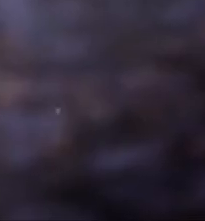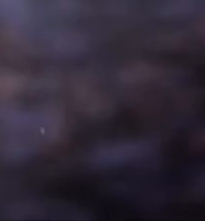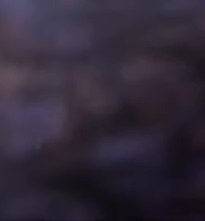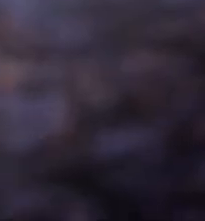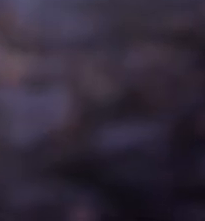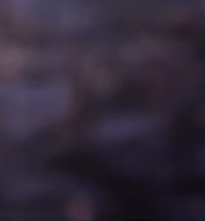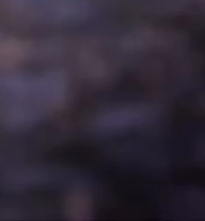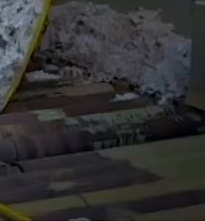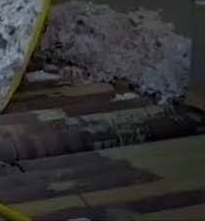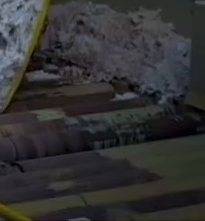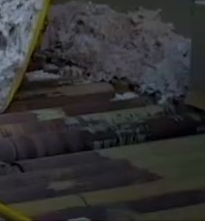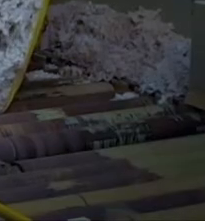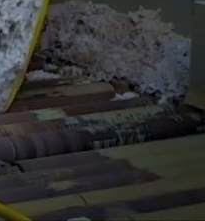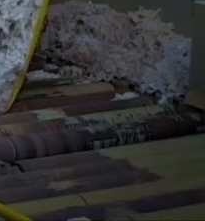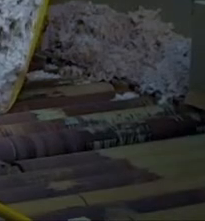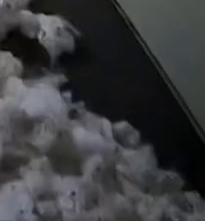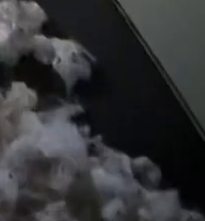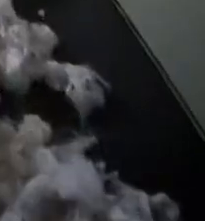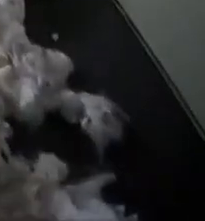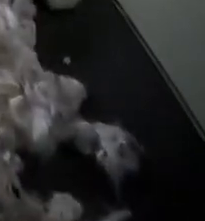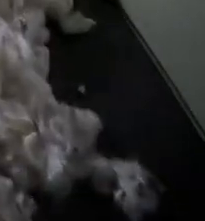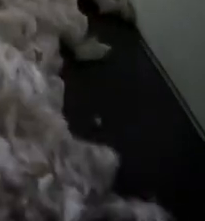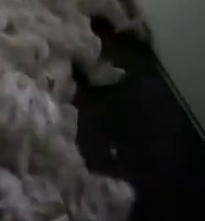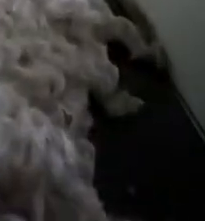breaking yield records.